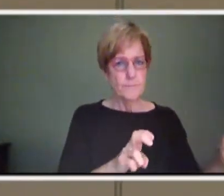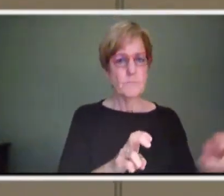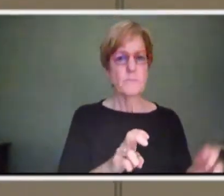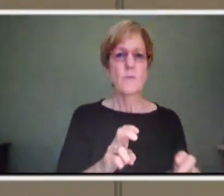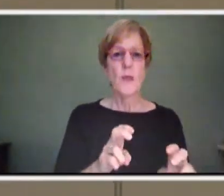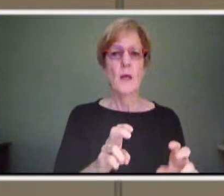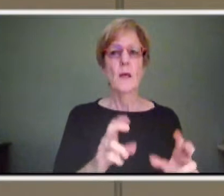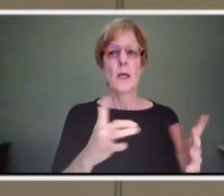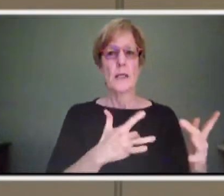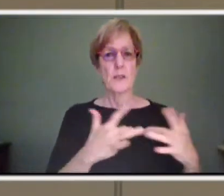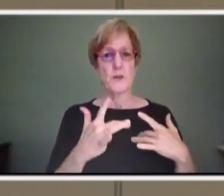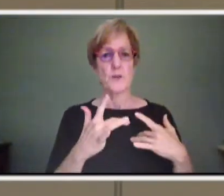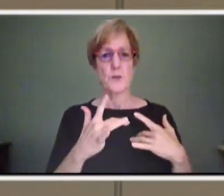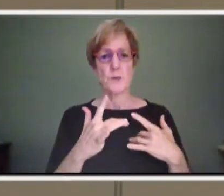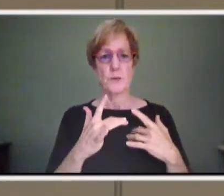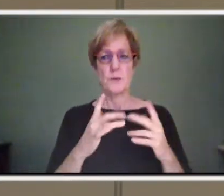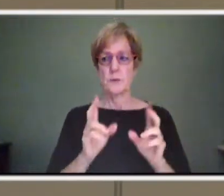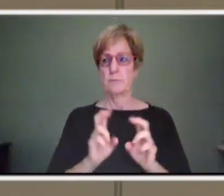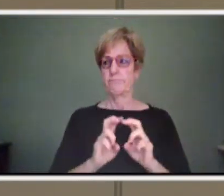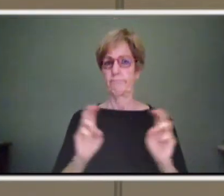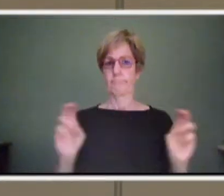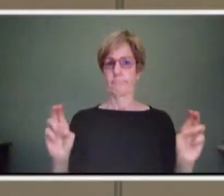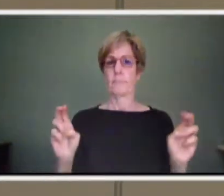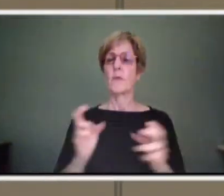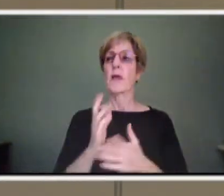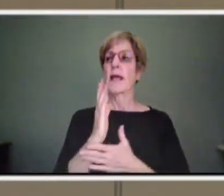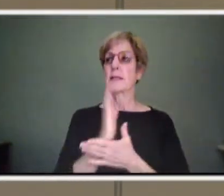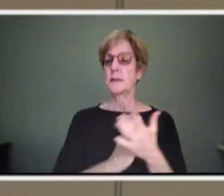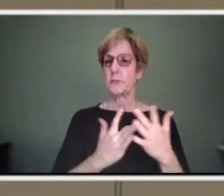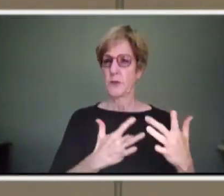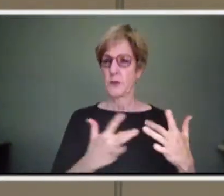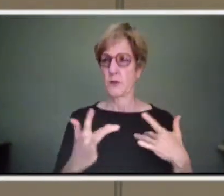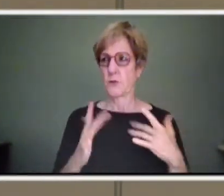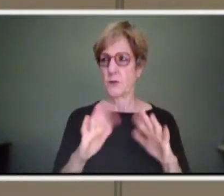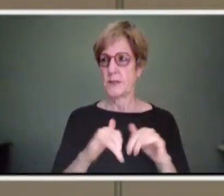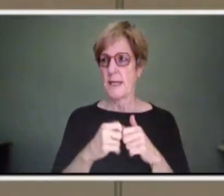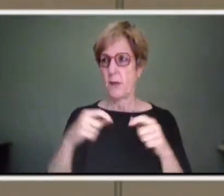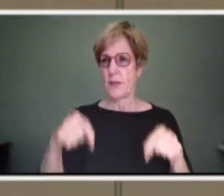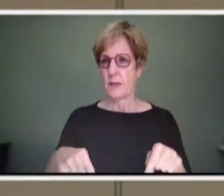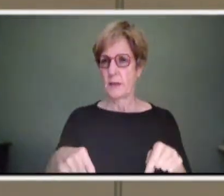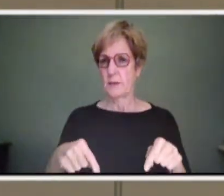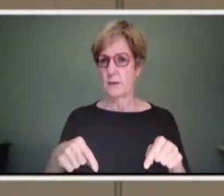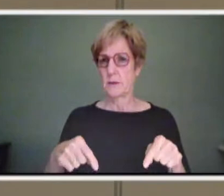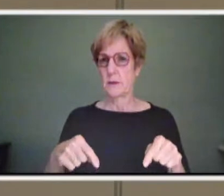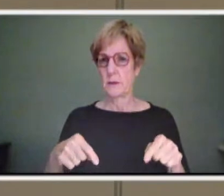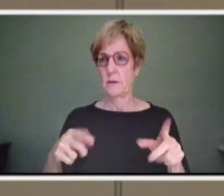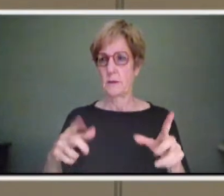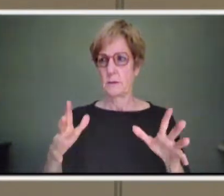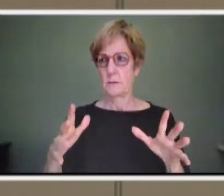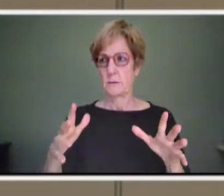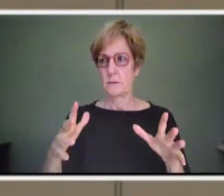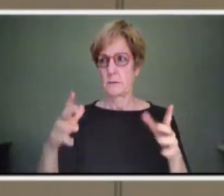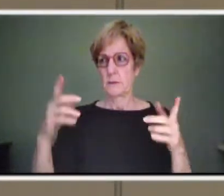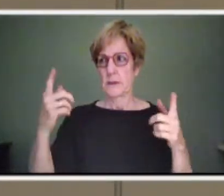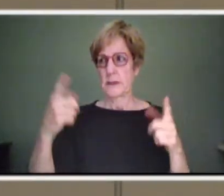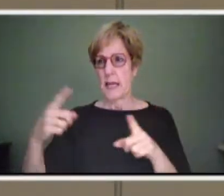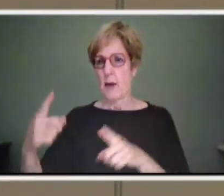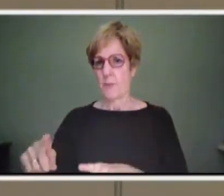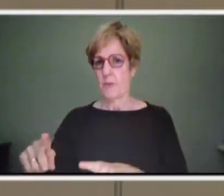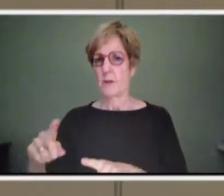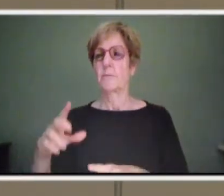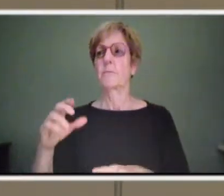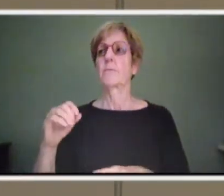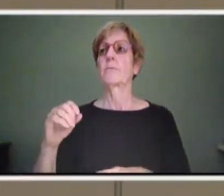concerns around the dais, and there's some concerns about the way we're going about dealing with it, regardless of how we feel. It's just a matter